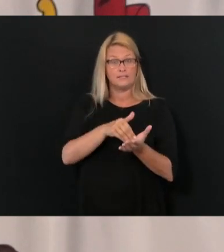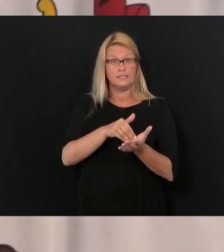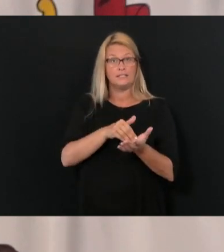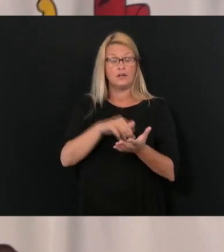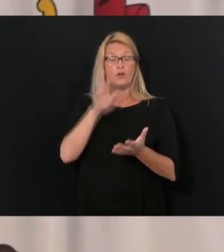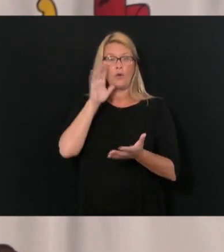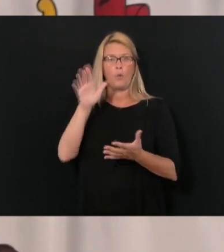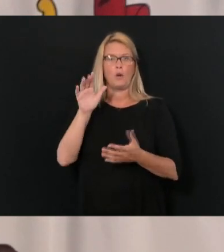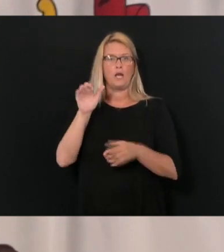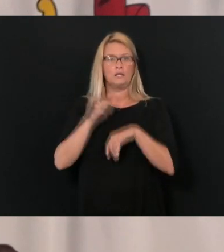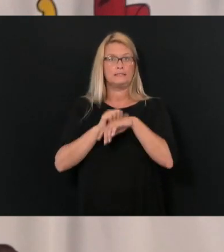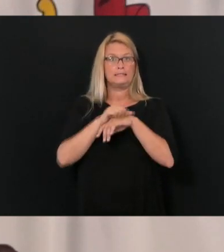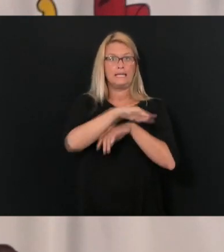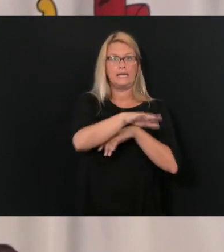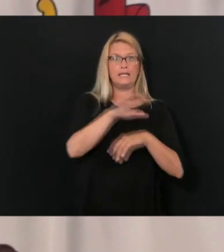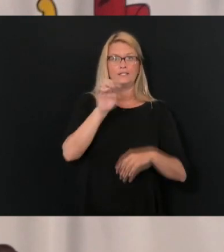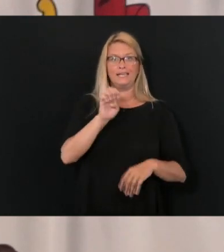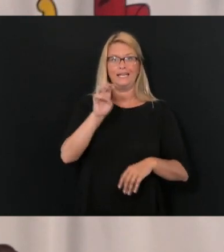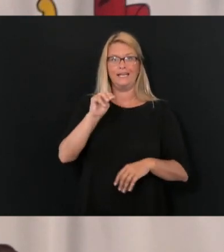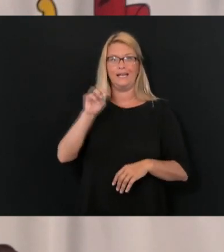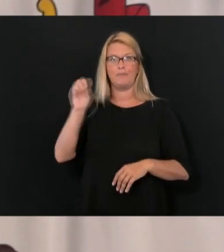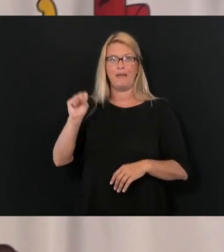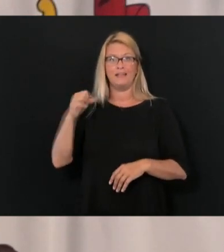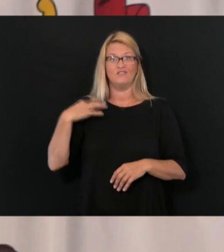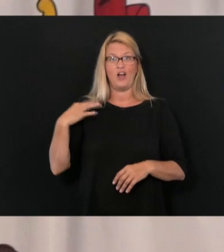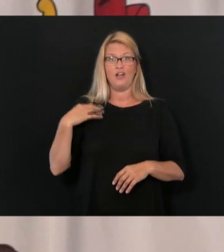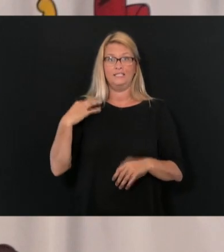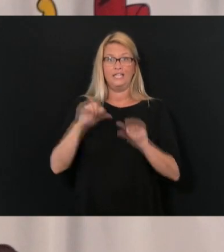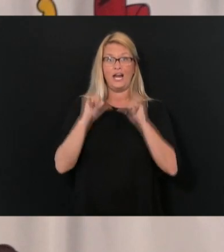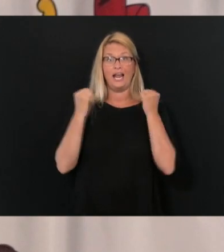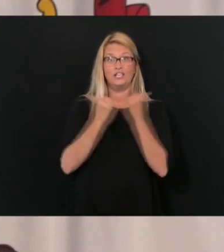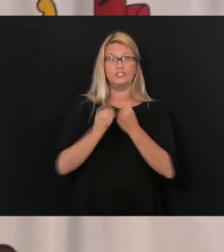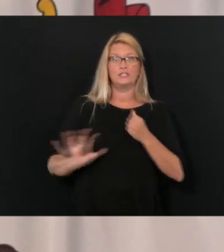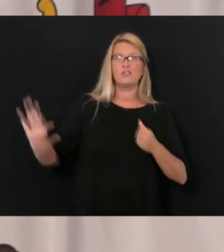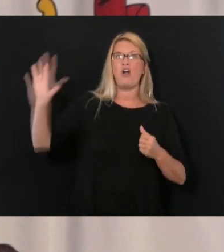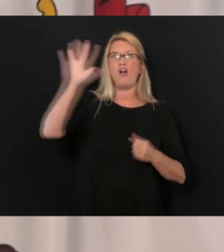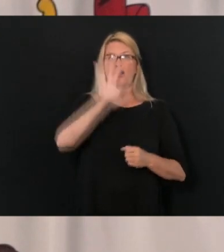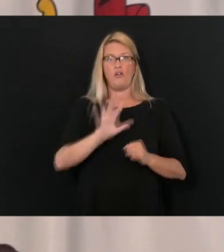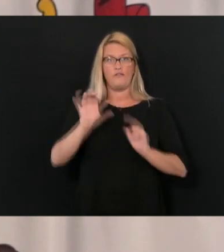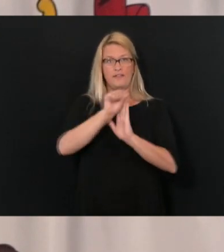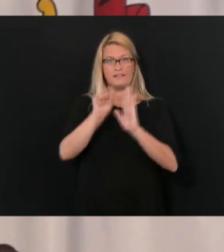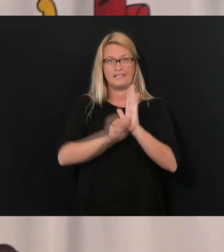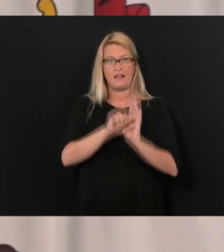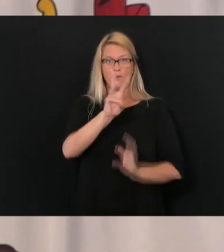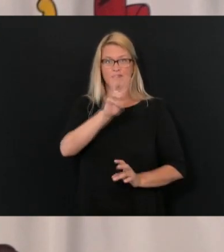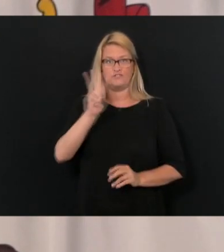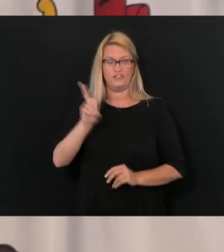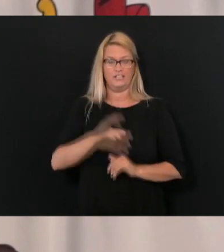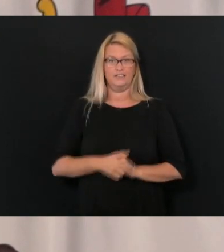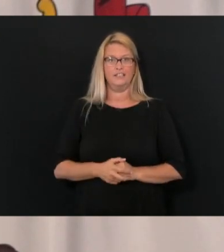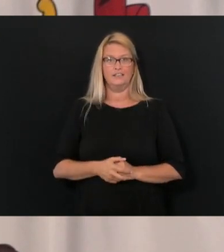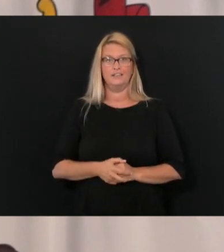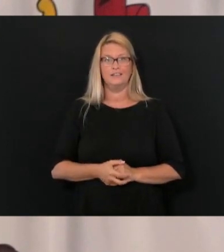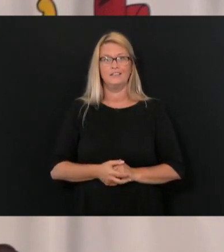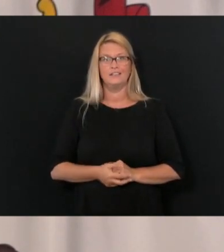our volunteer EMS agencies across West Virginia, and I think all